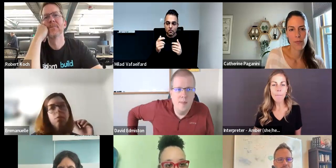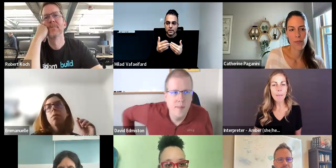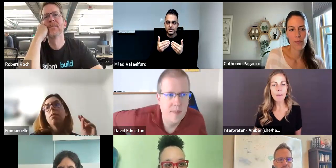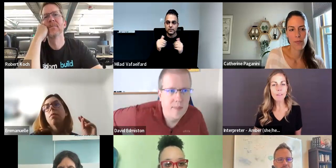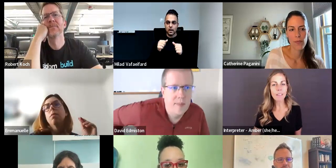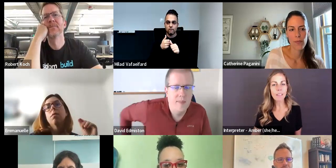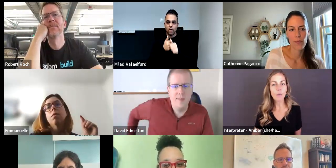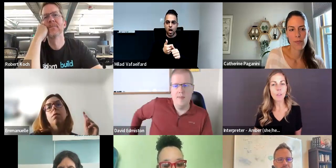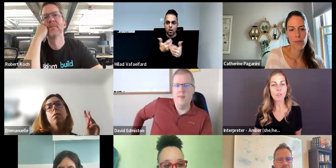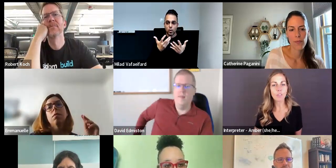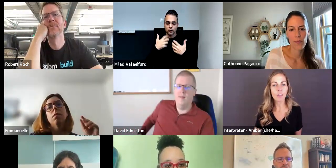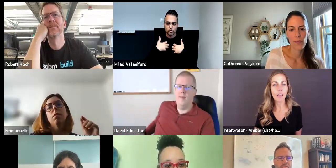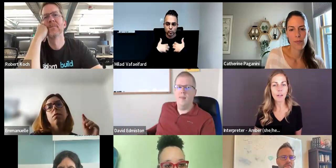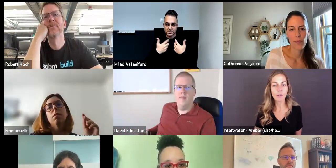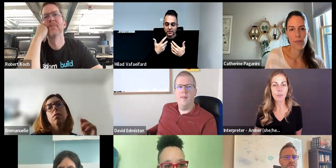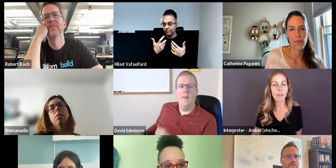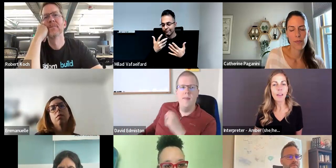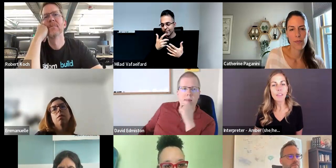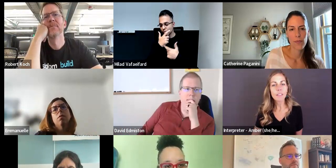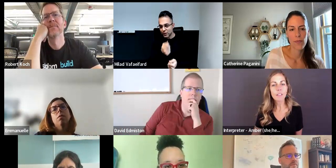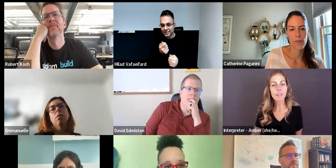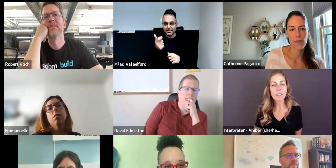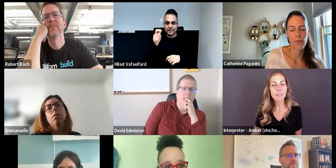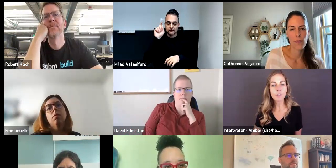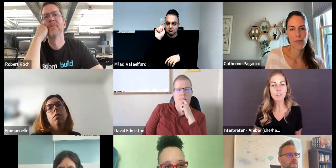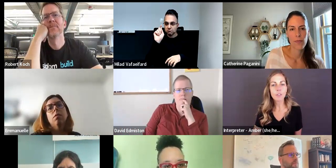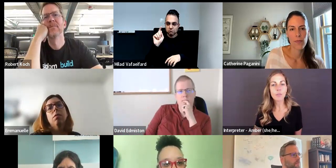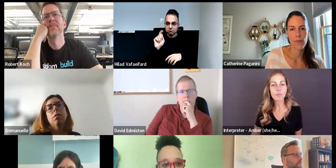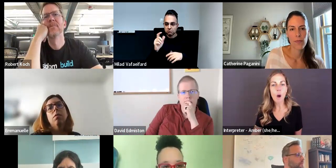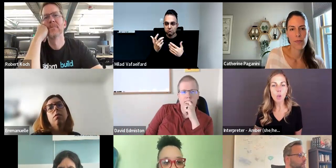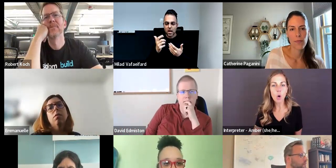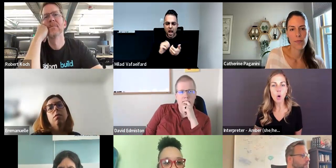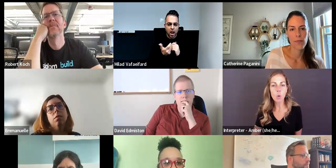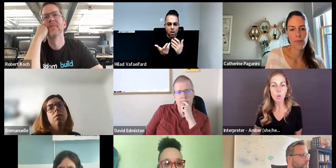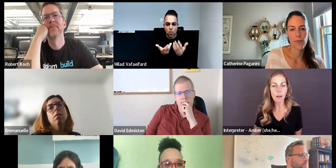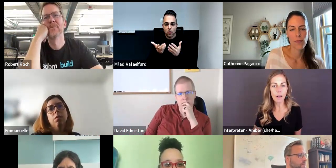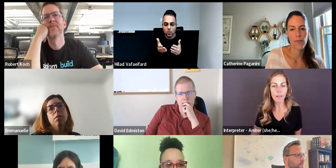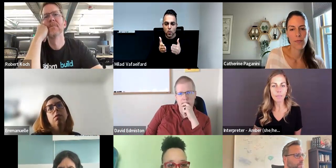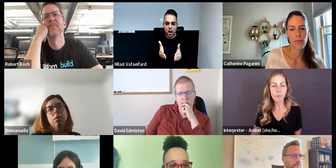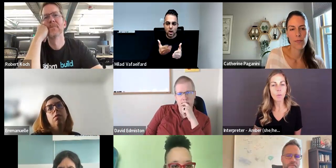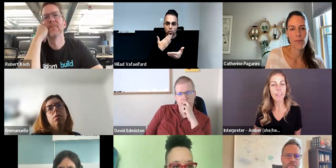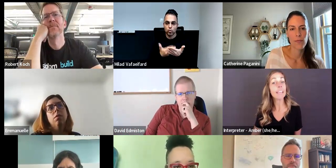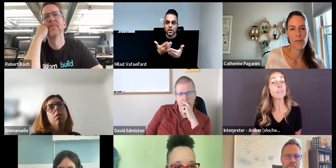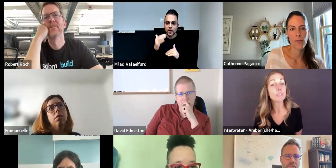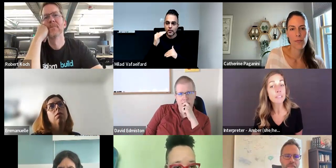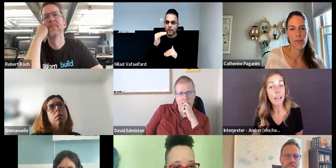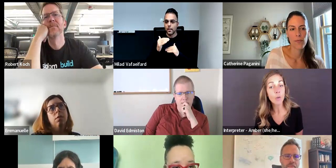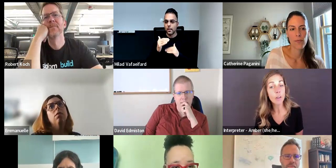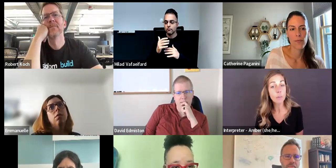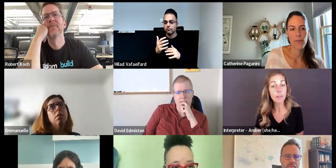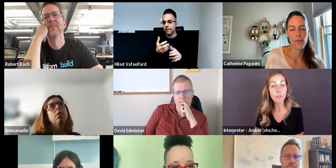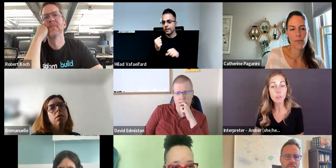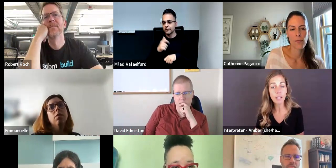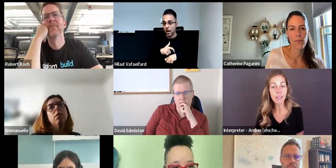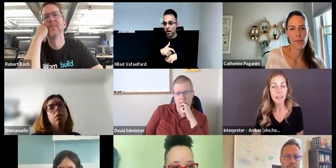Yeah, maybe I was thinking that we could use like headers or things that are easier to follow, like interest